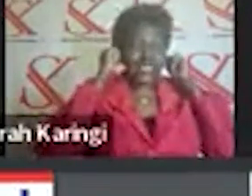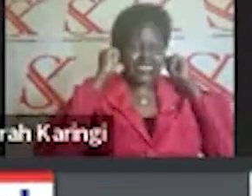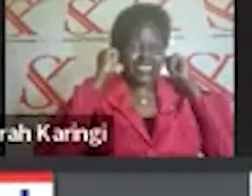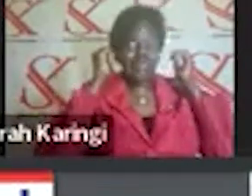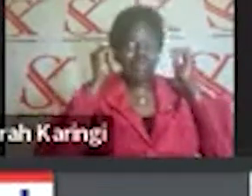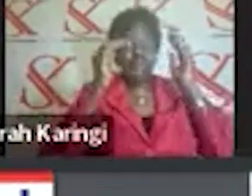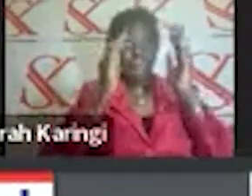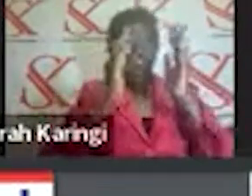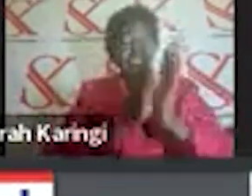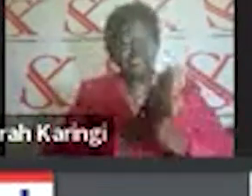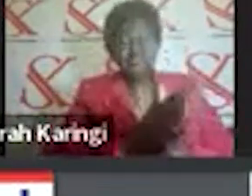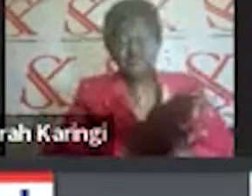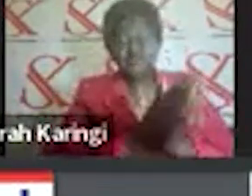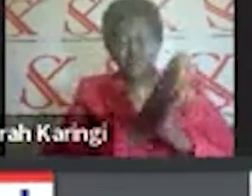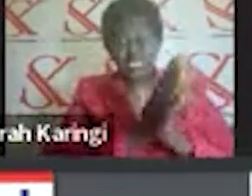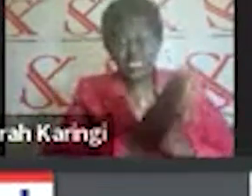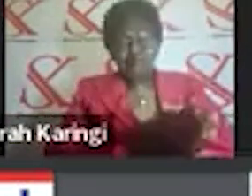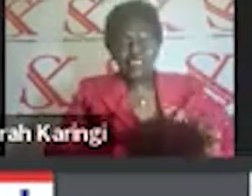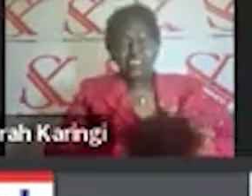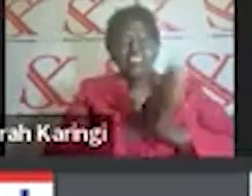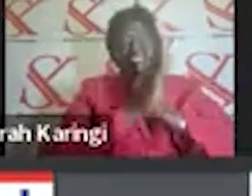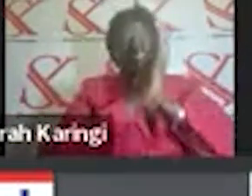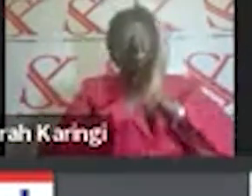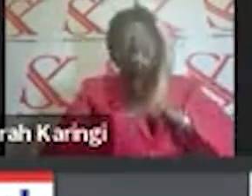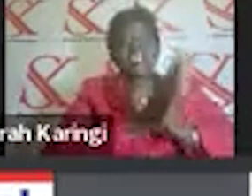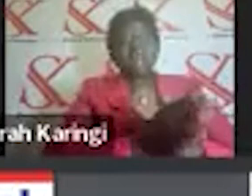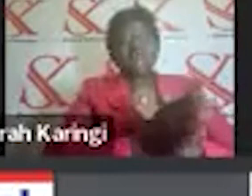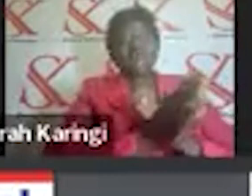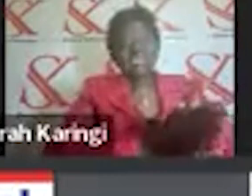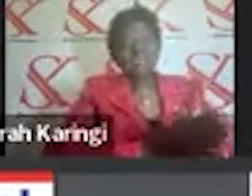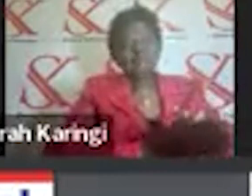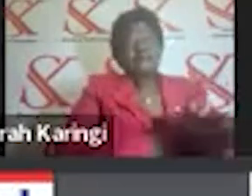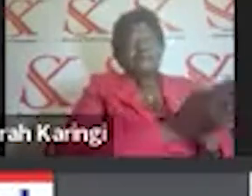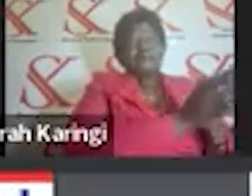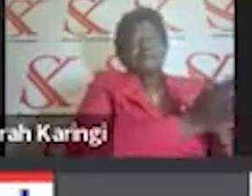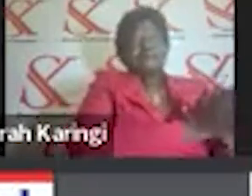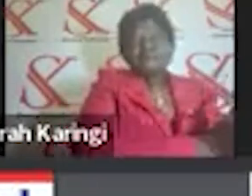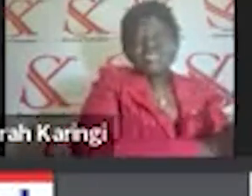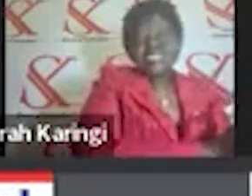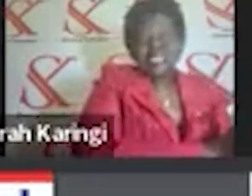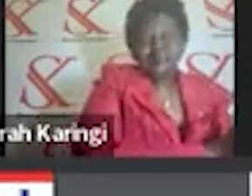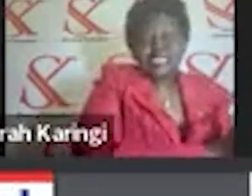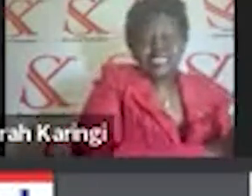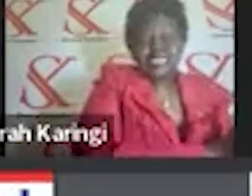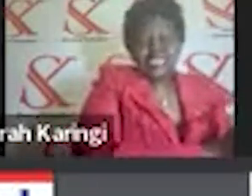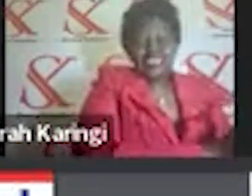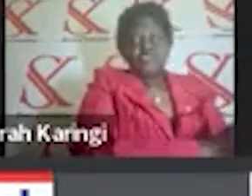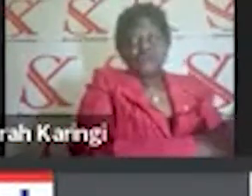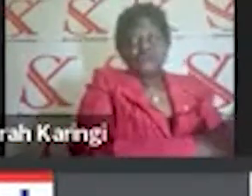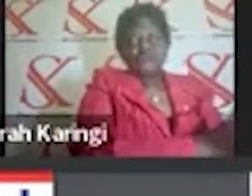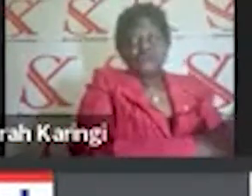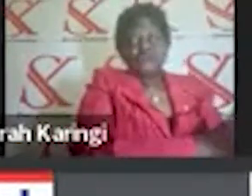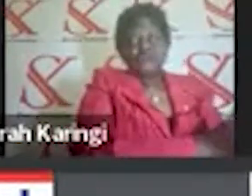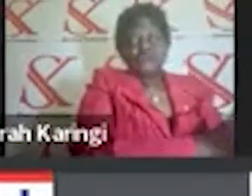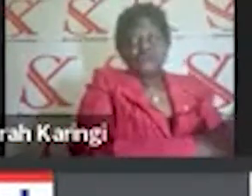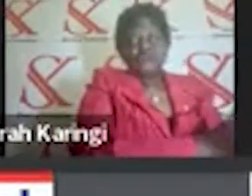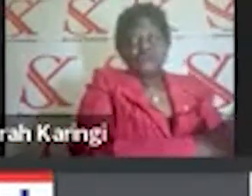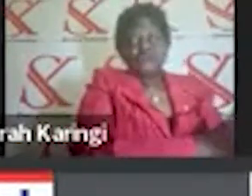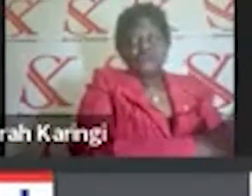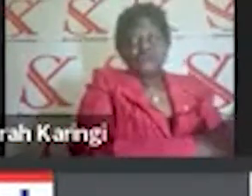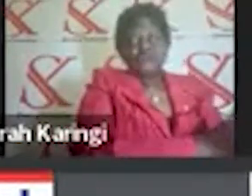my ears. I should also listen to them so carefully that I have to learn, maybe it is their businesses.